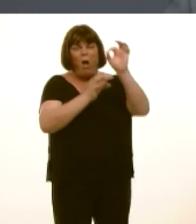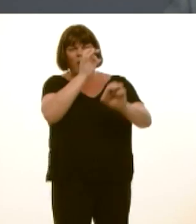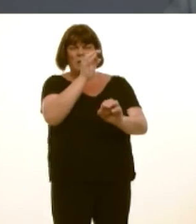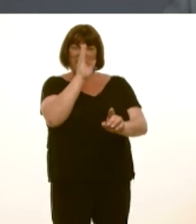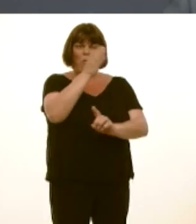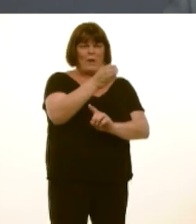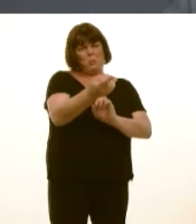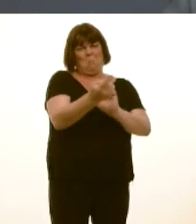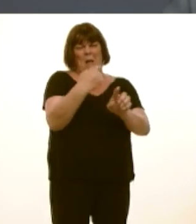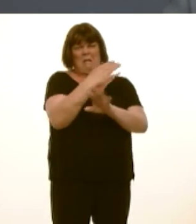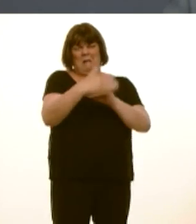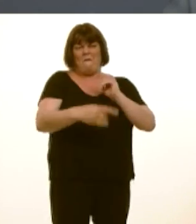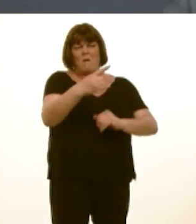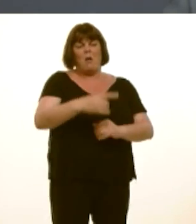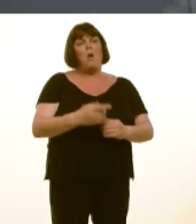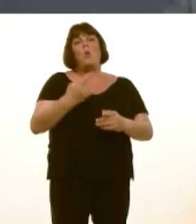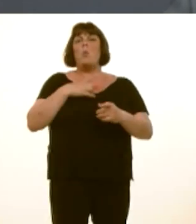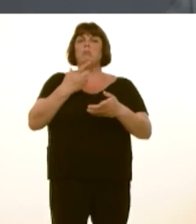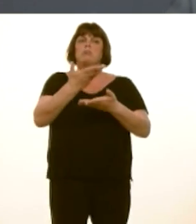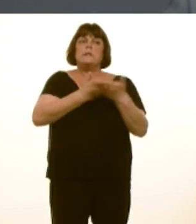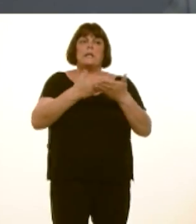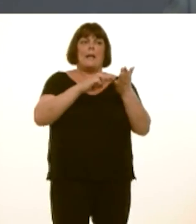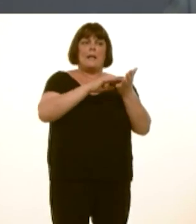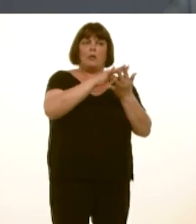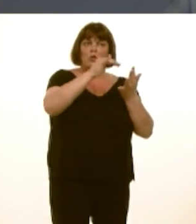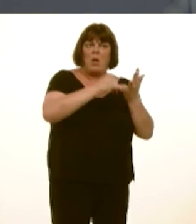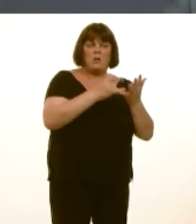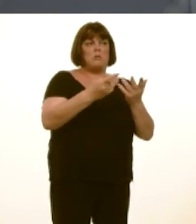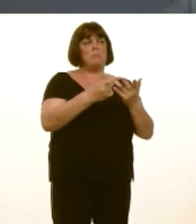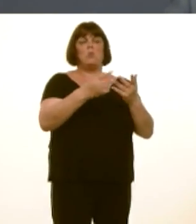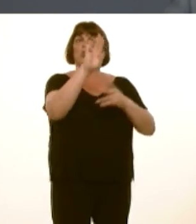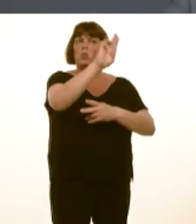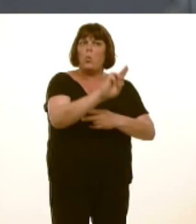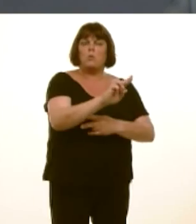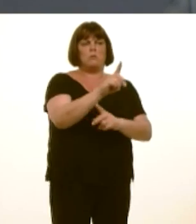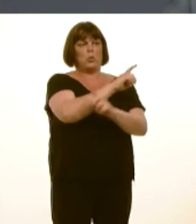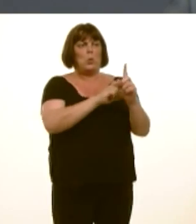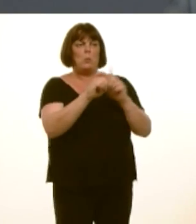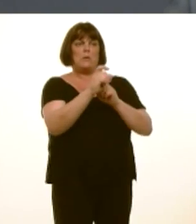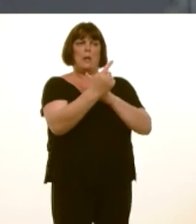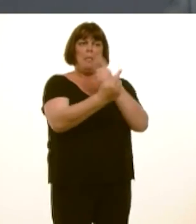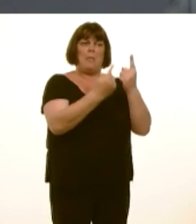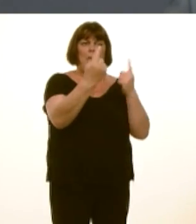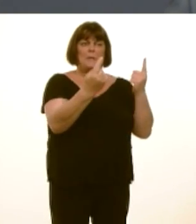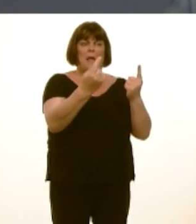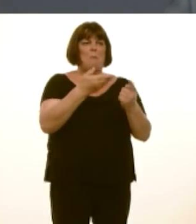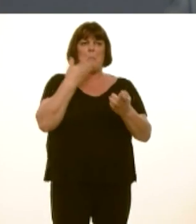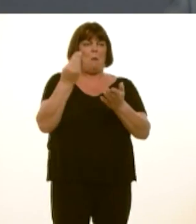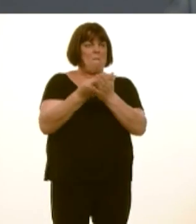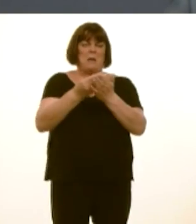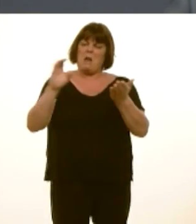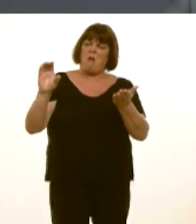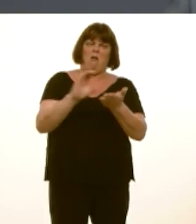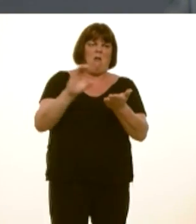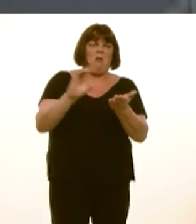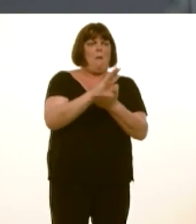a question about the NHS, about our schools and about our communities suffering from decades of